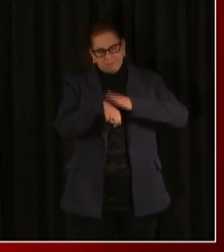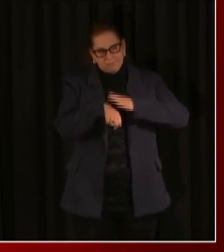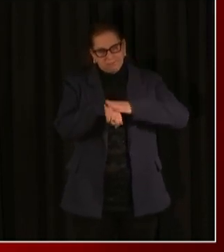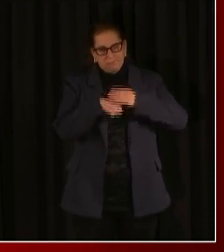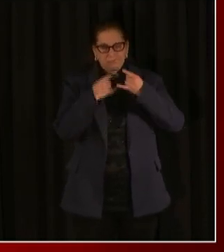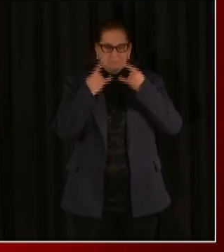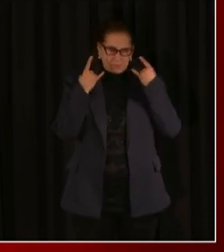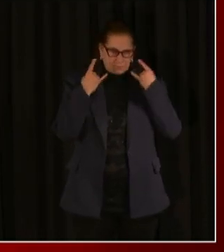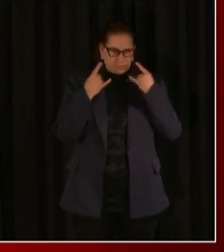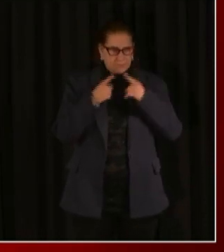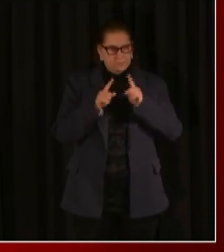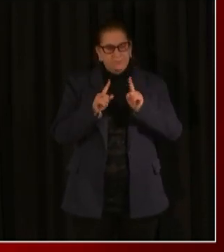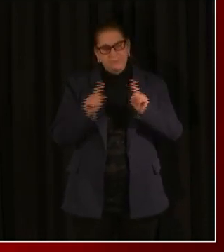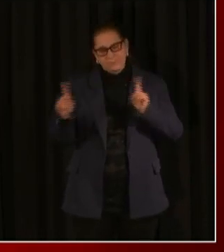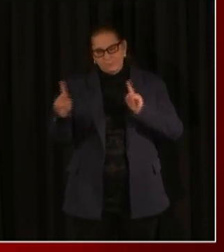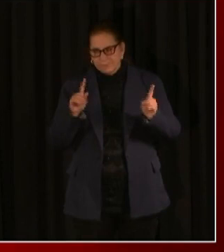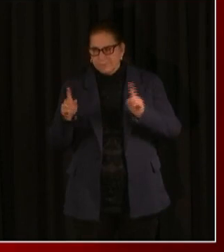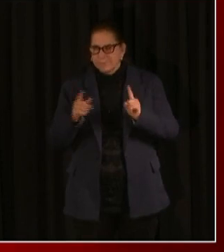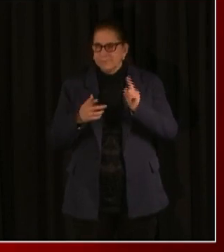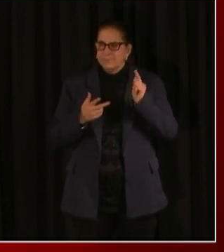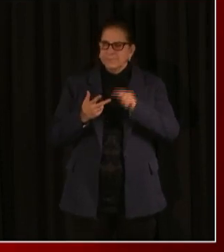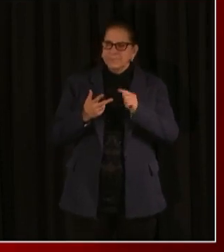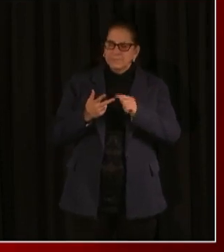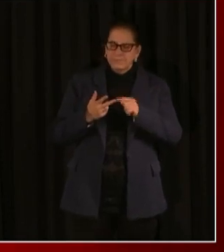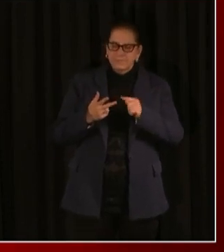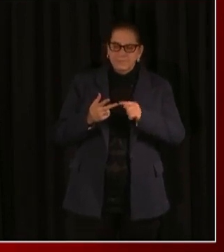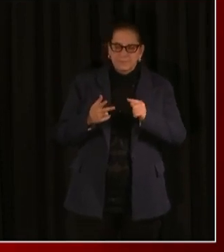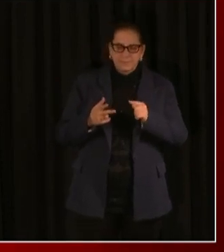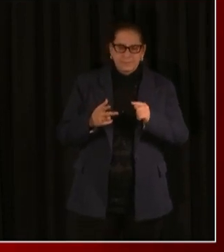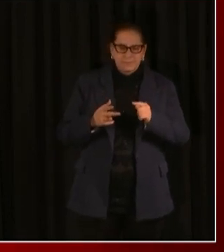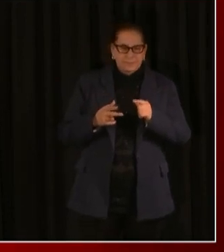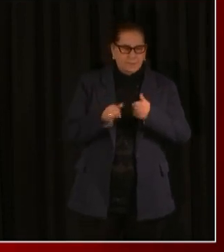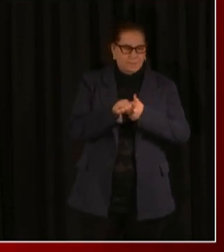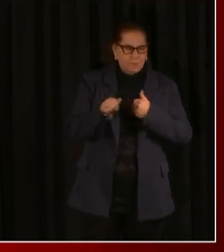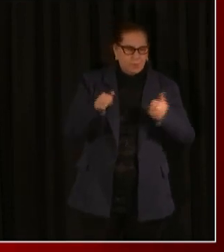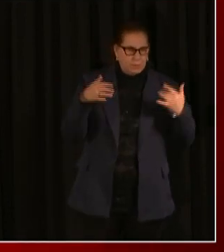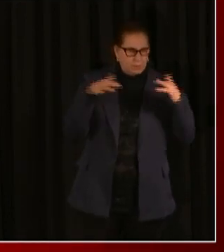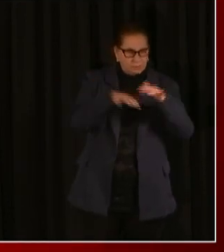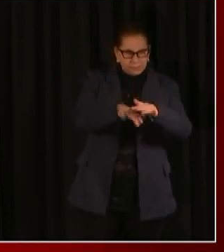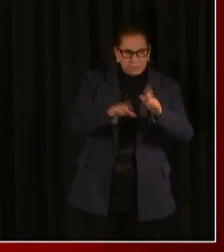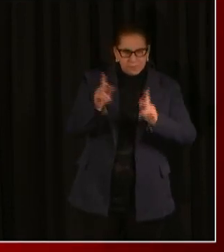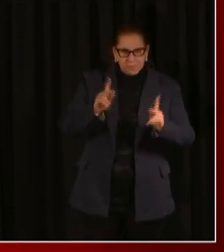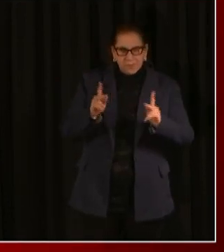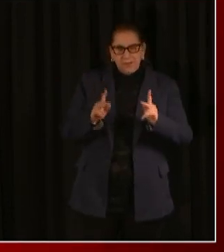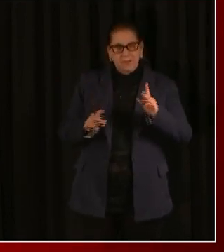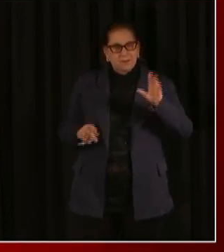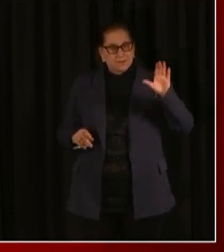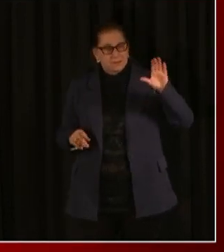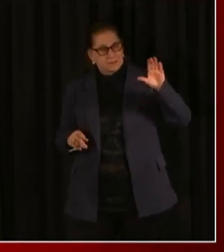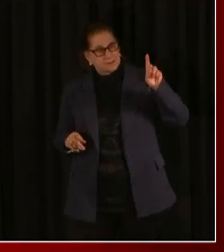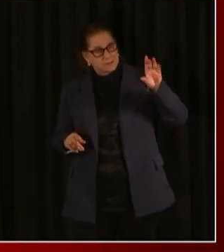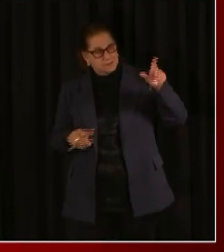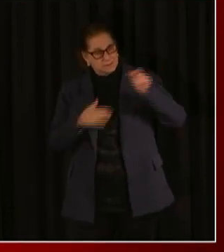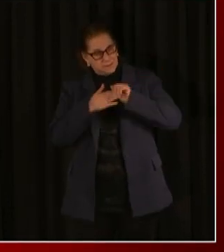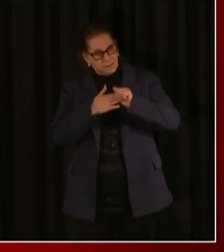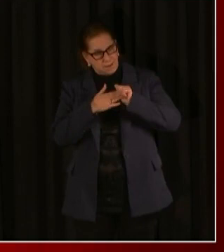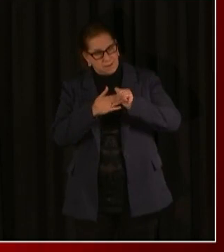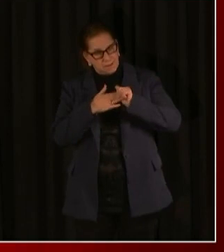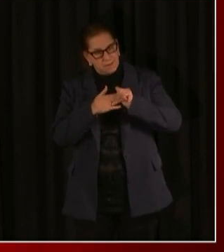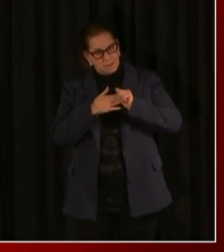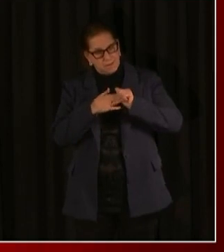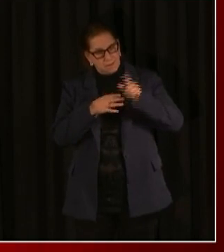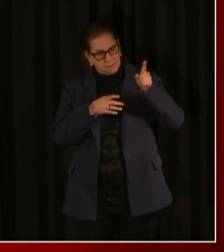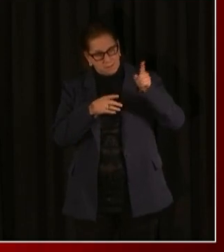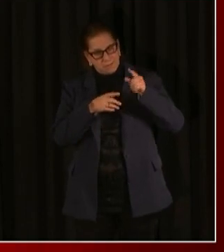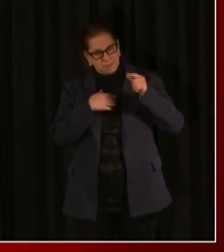measures. And in DC also, questions around will you have to pay for the vaccine? No, they're provided free of